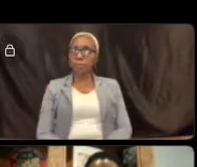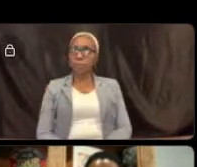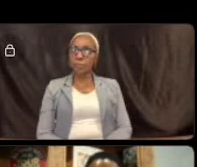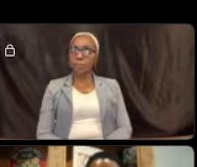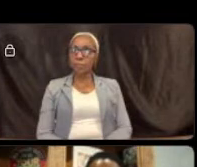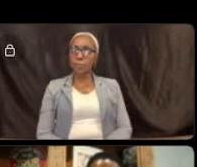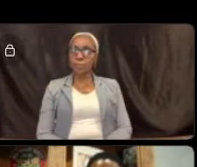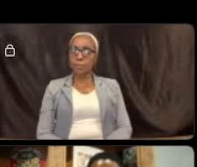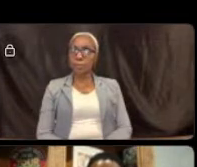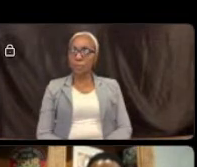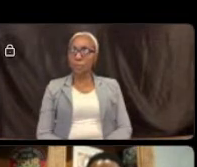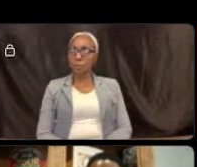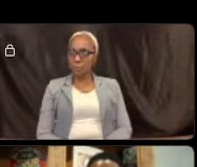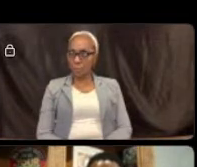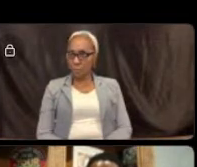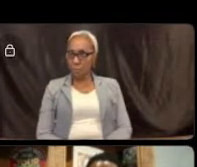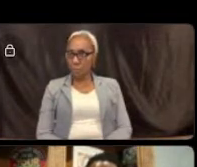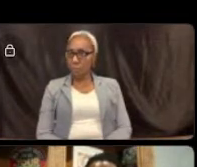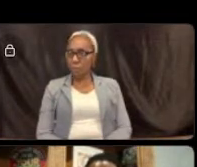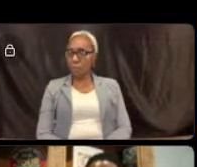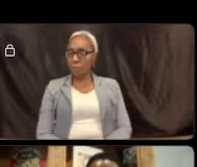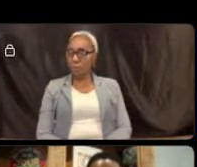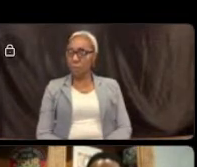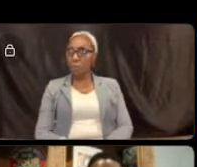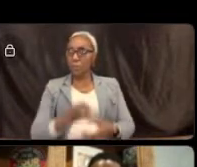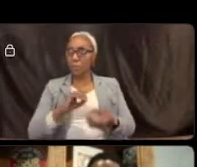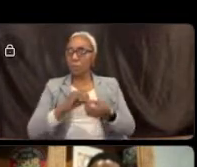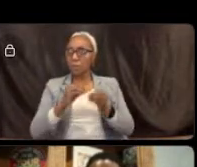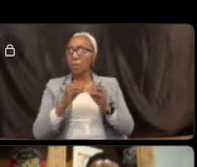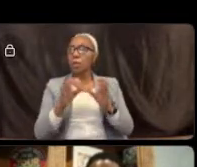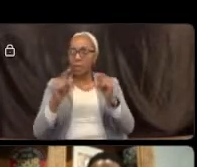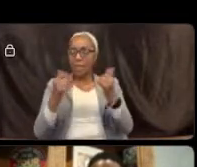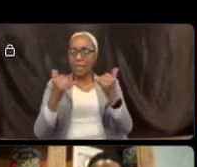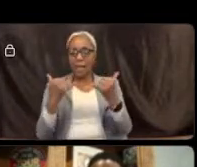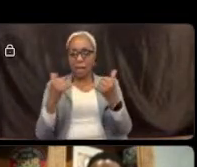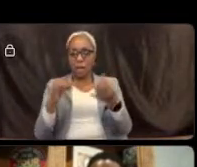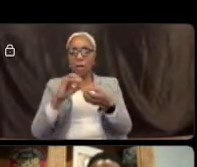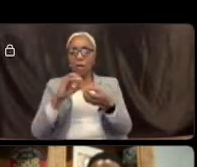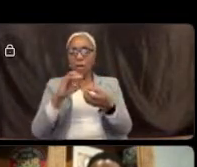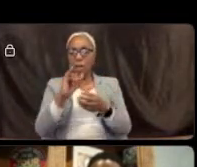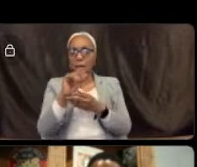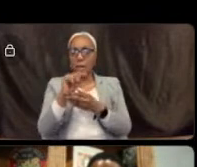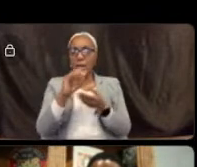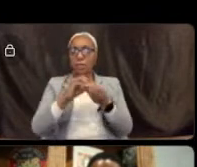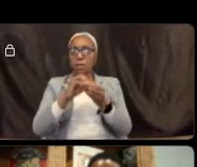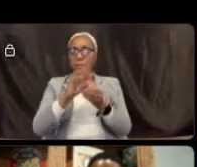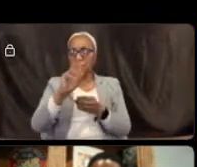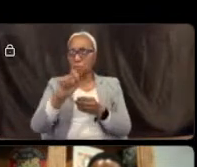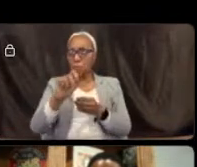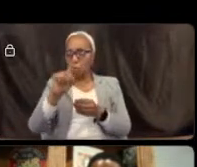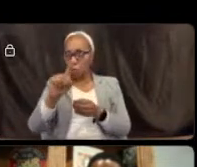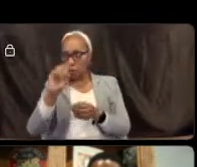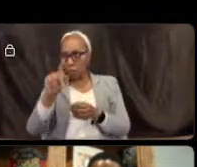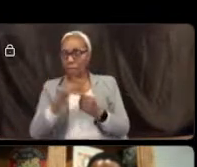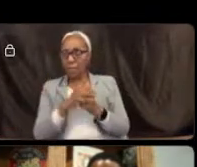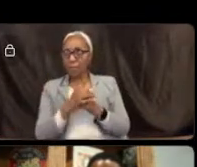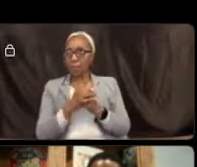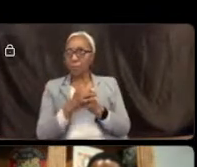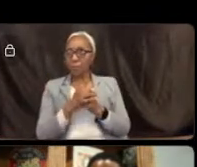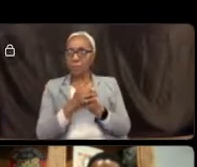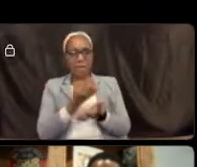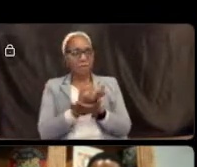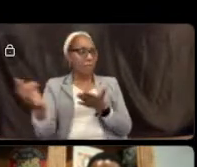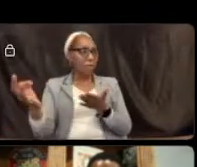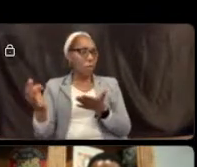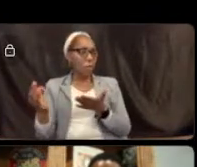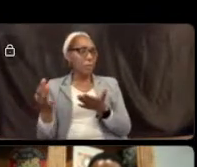Okay, motion fails. Item 6.1. We need to do item 6.1 now, even though you got a failure on the